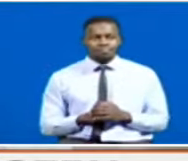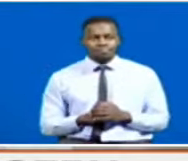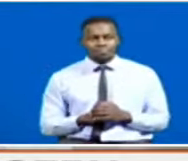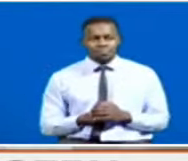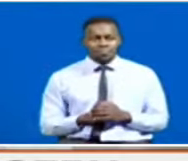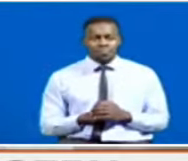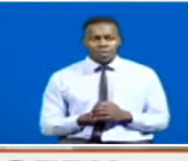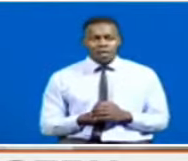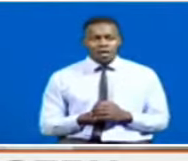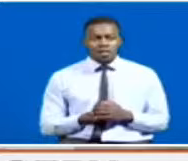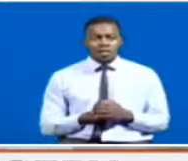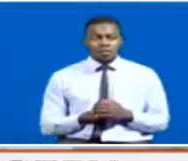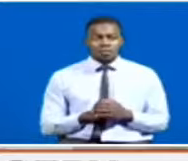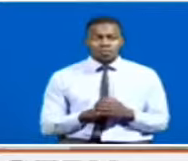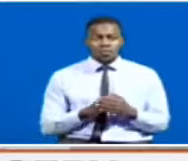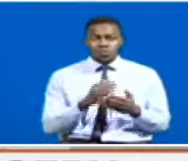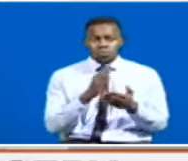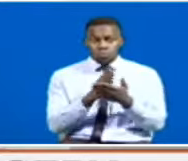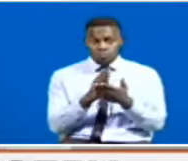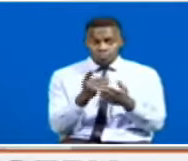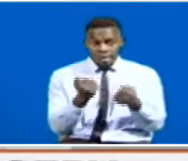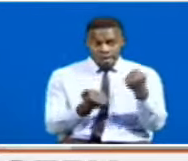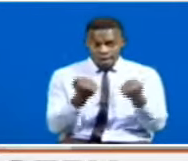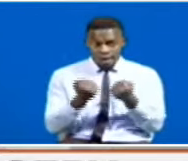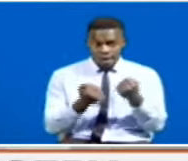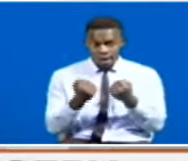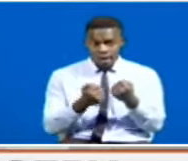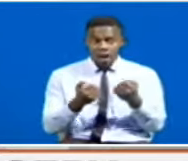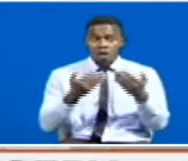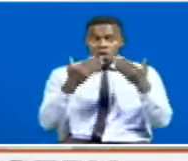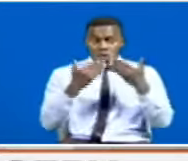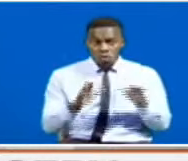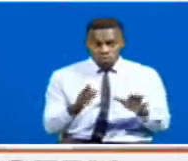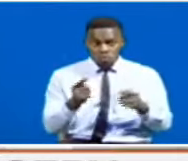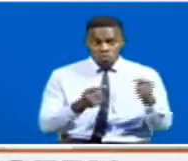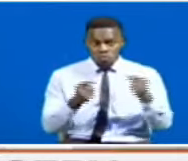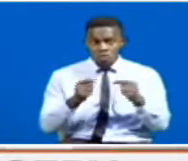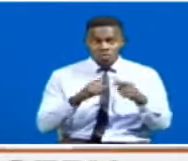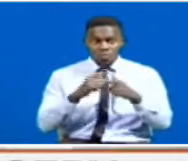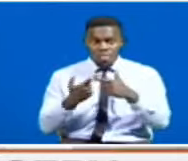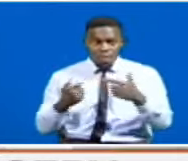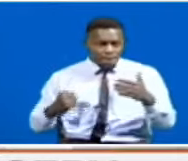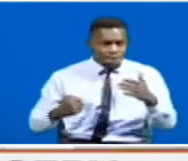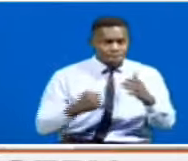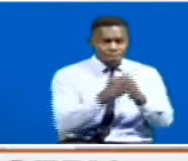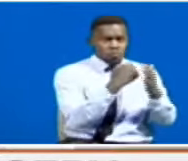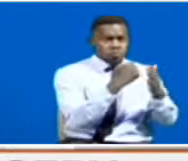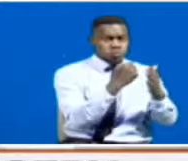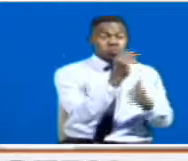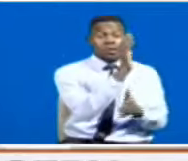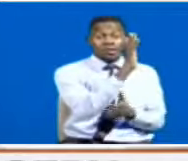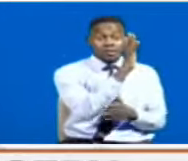ilipotesa mwelekeo, ikakonka pavement, then it flight,